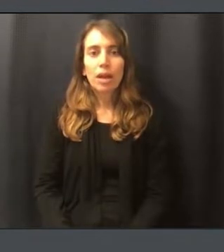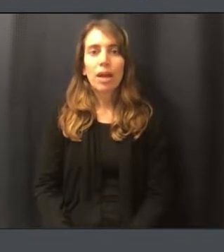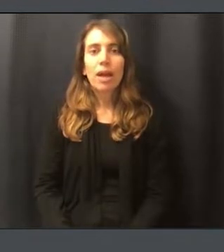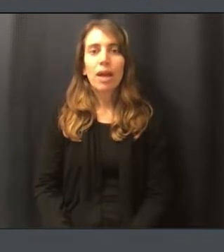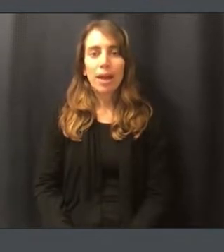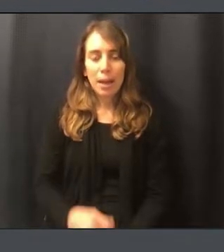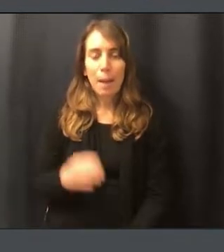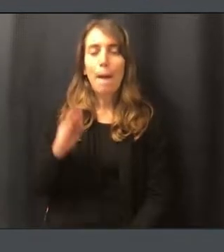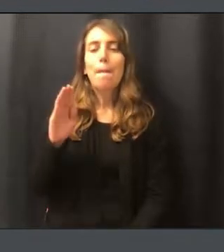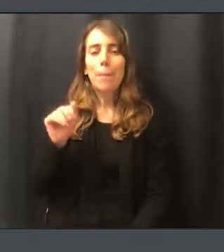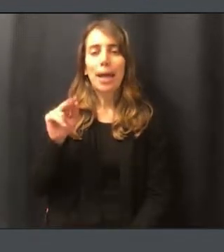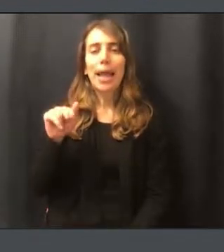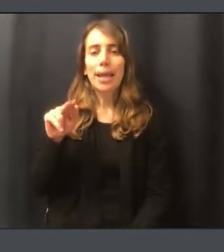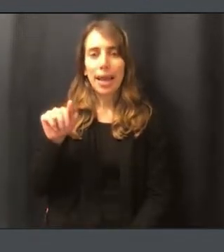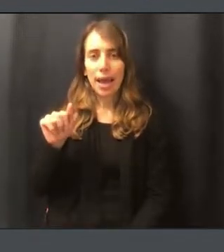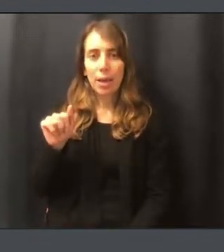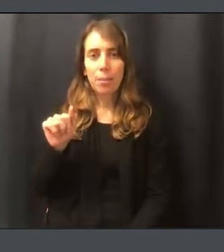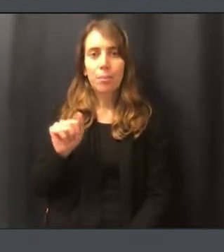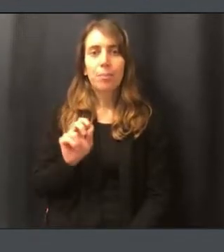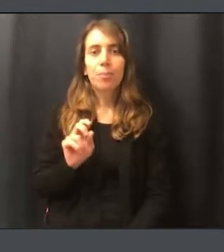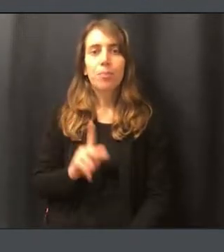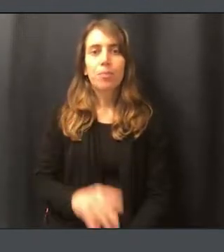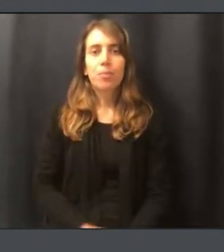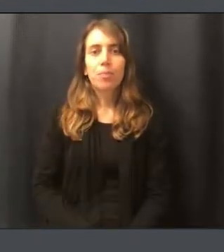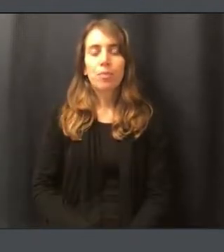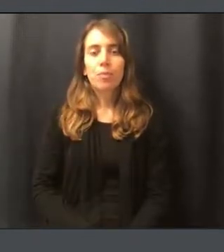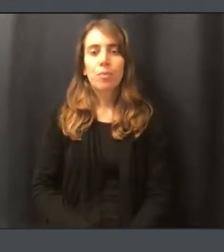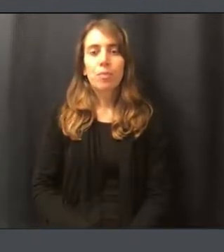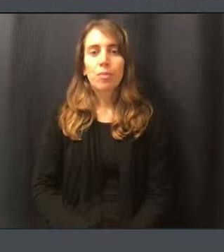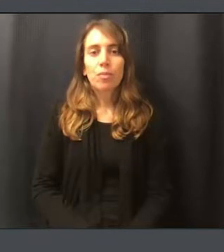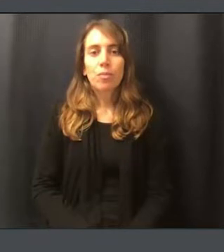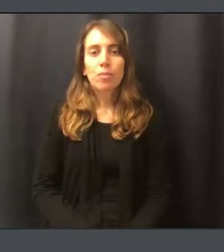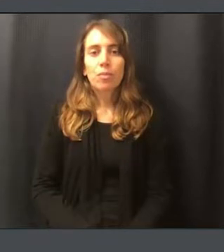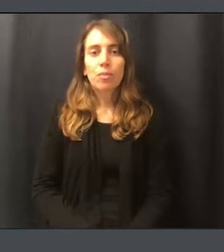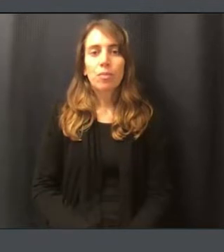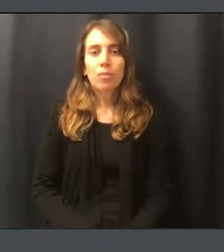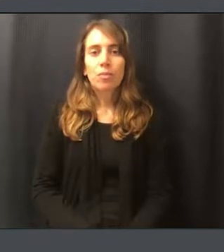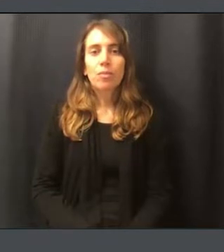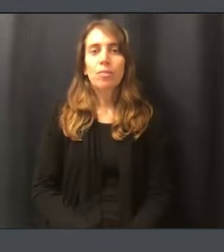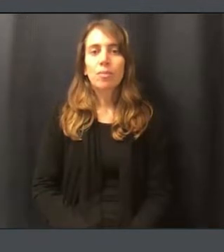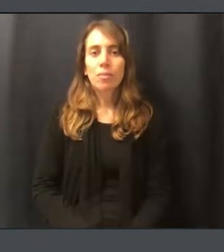Manzana. Ok. ¿Y cómo se dice aguacate?